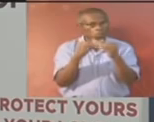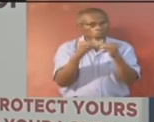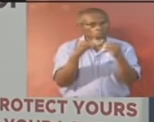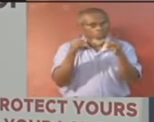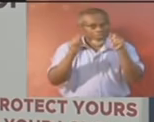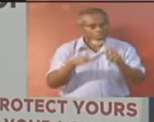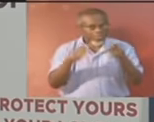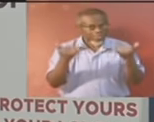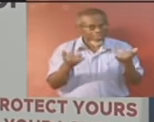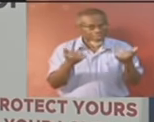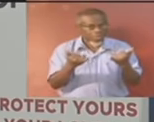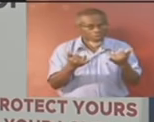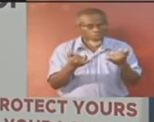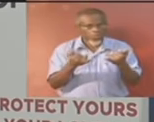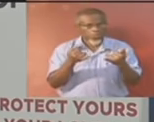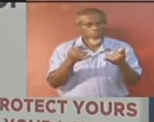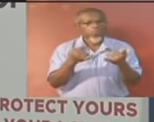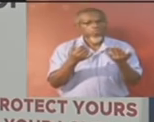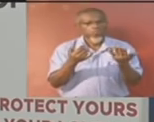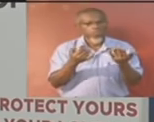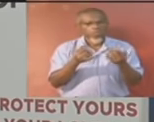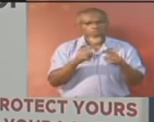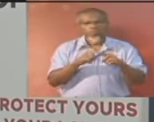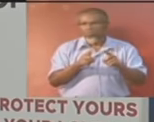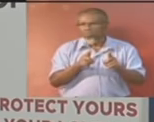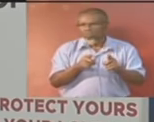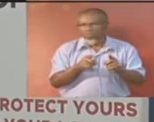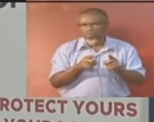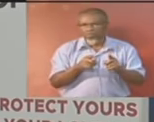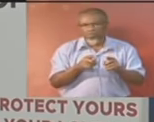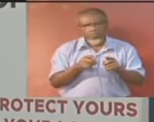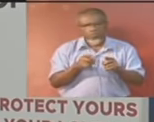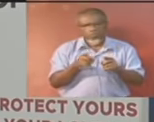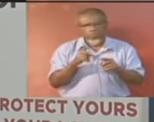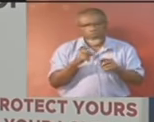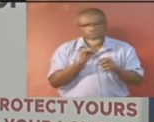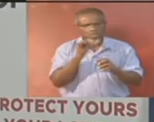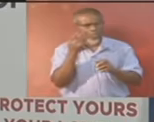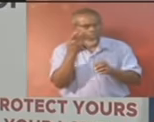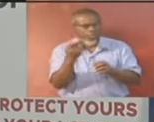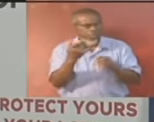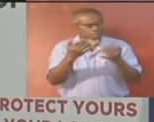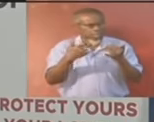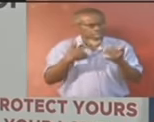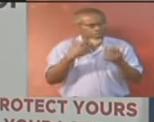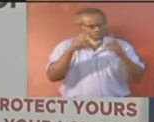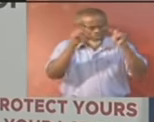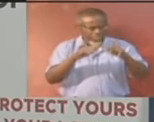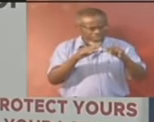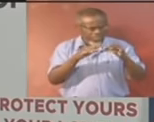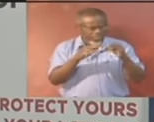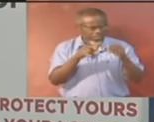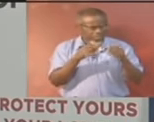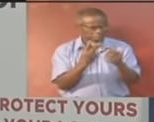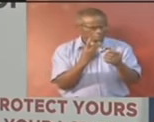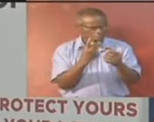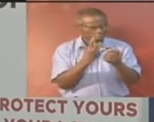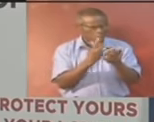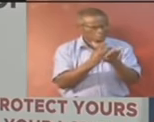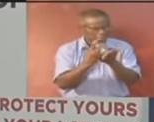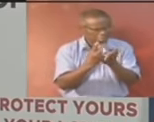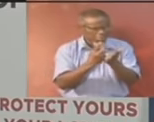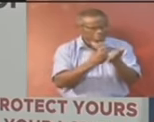performed. There is no instance that we have seen where a test takes 2 weeks to come back. We are seeing that time frame on which we